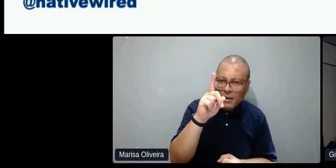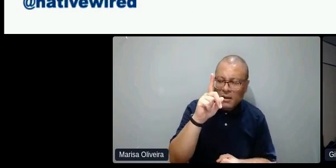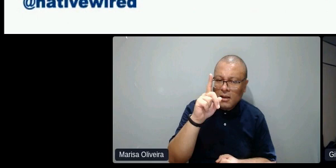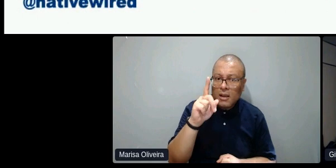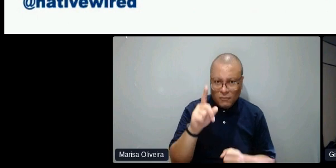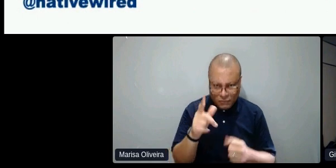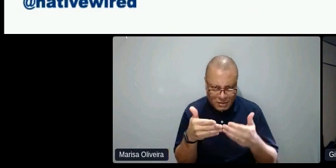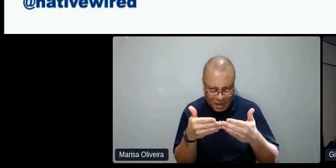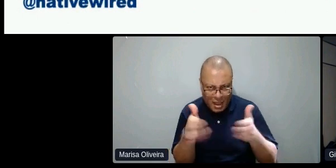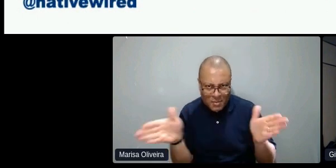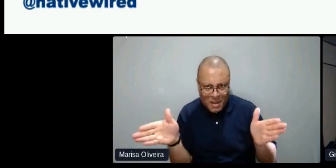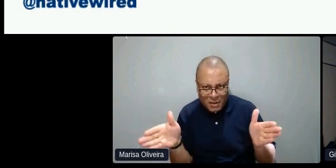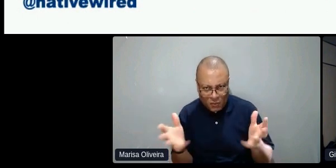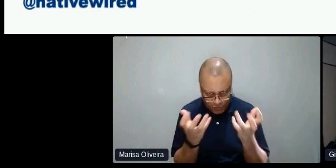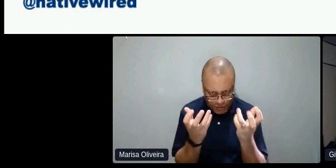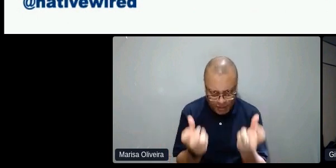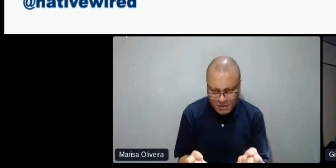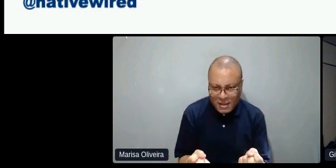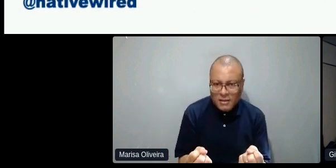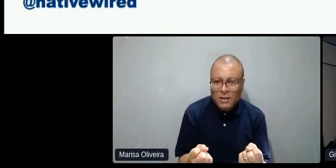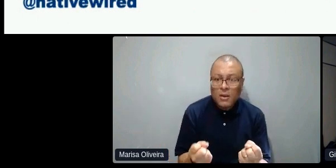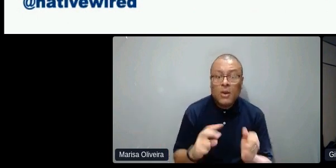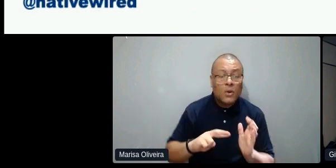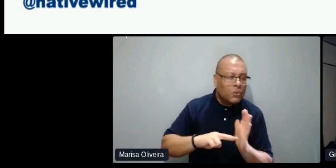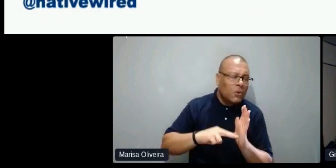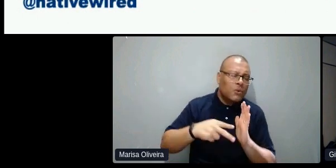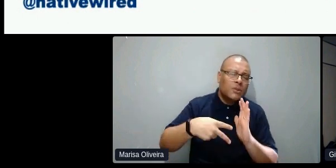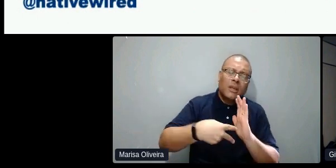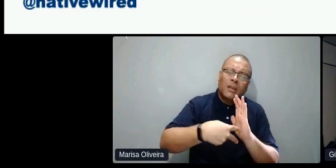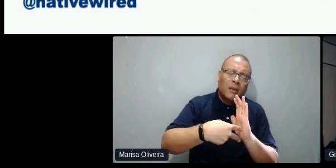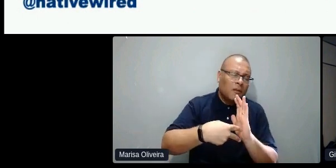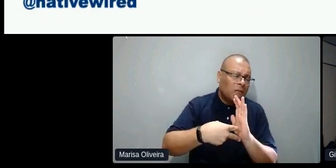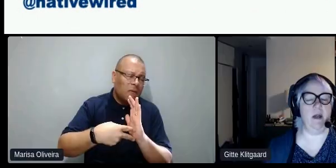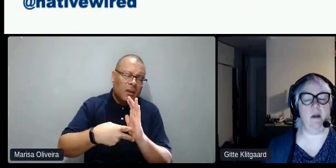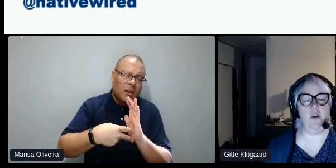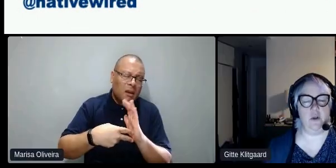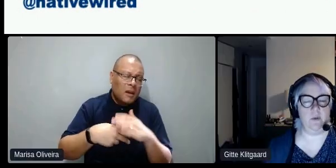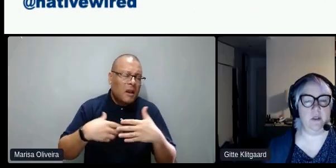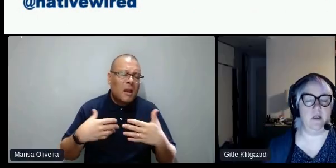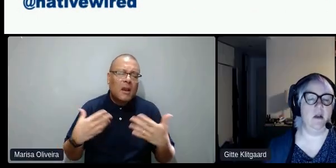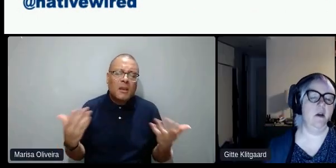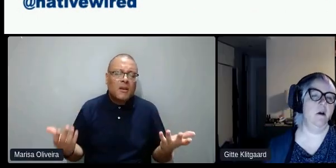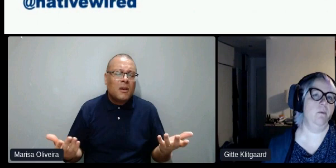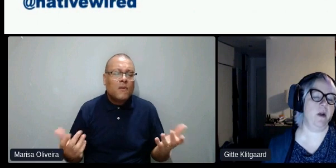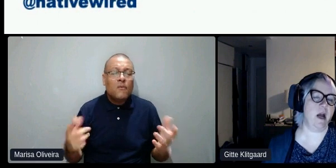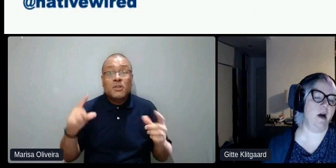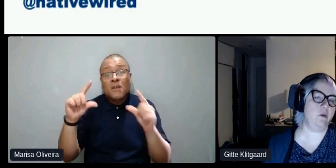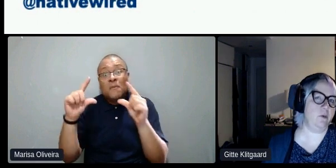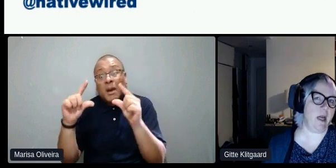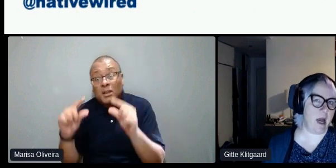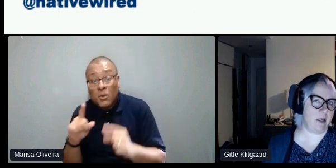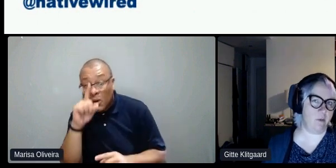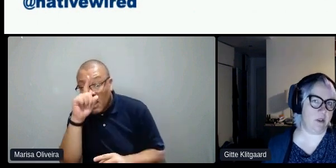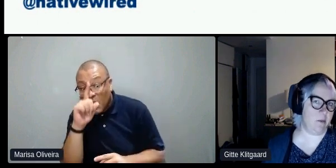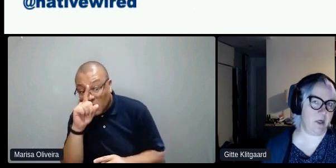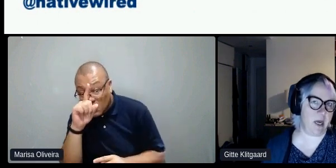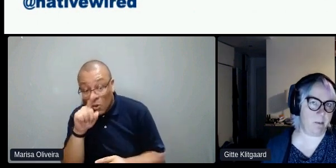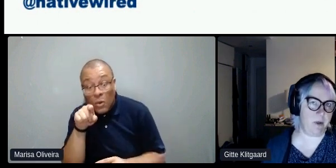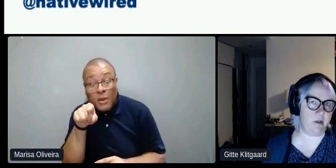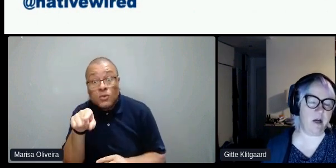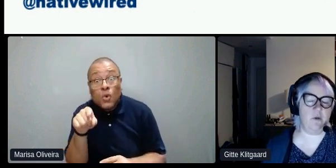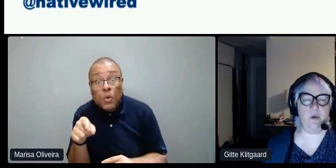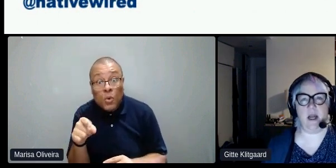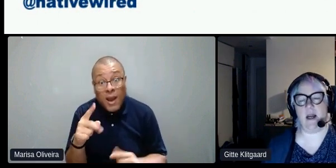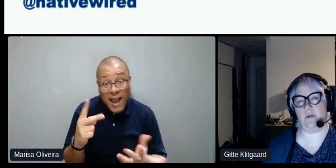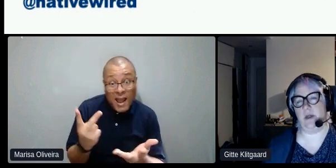open to taking risks? Not meaning that we just risk everything or we make huge mistakes, but how do we act when something